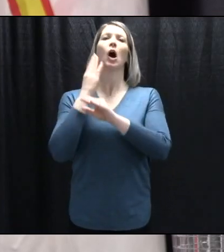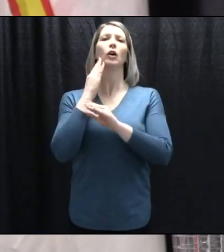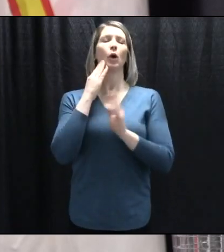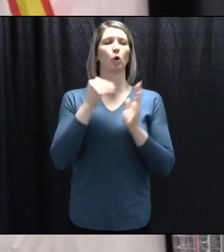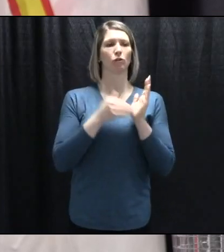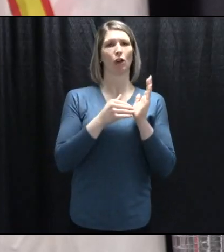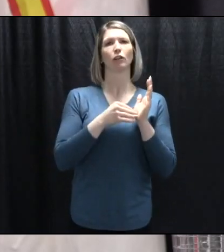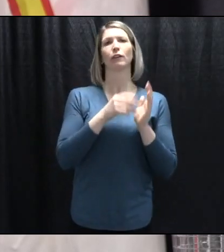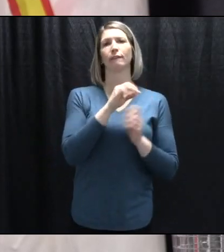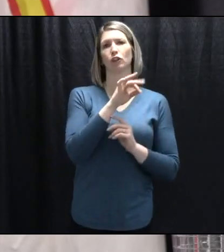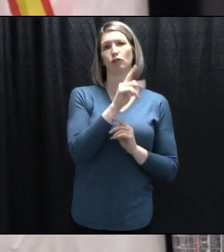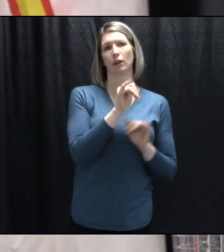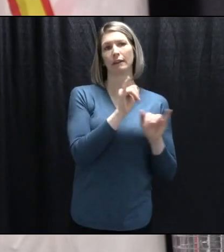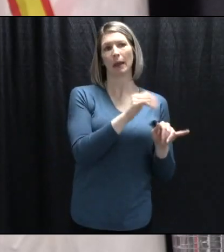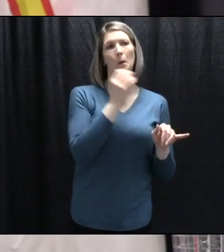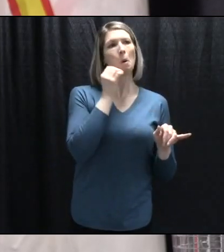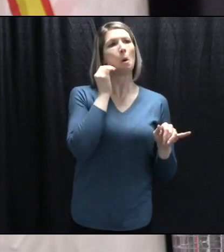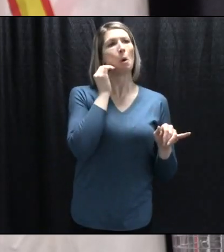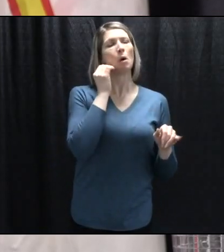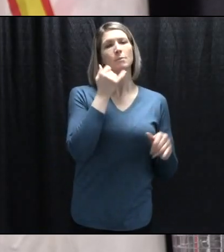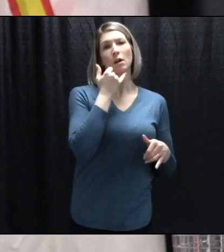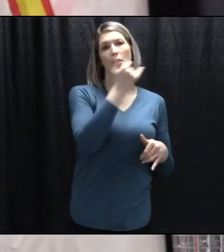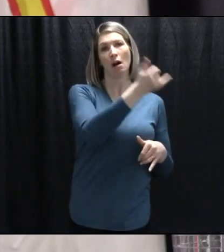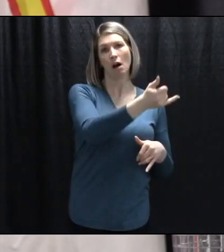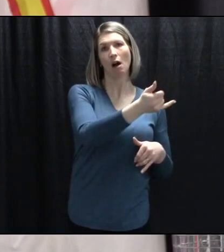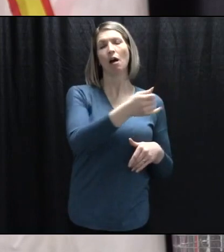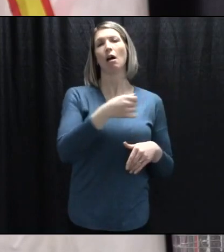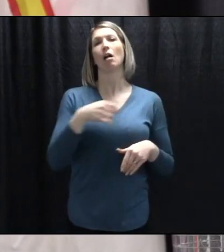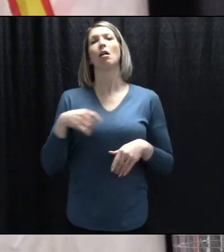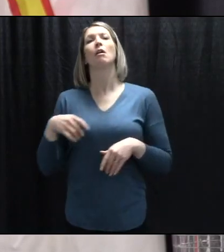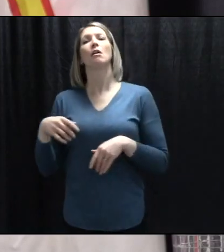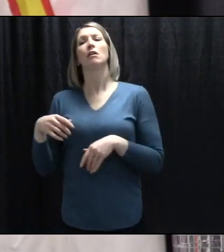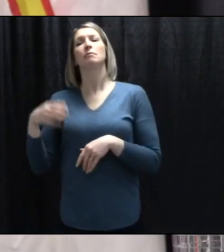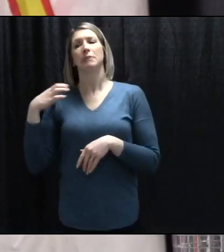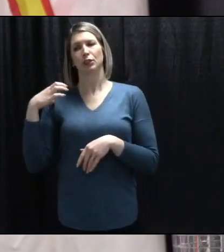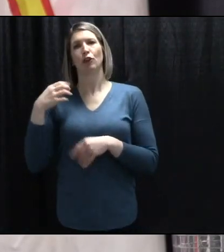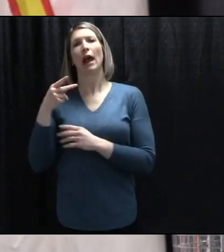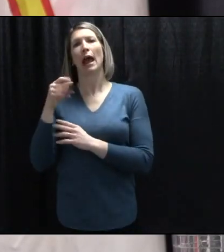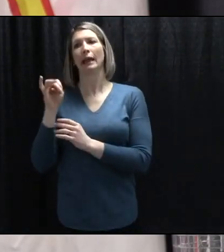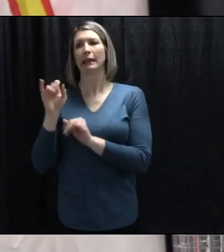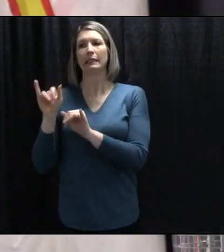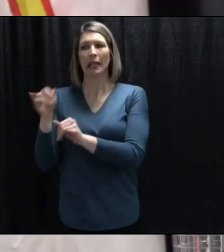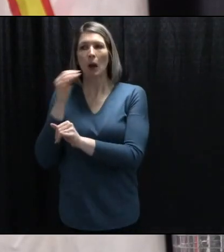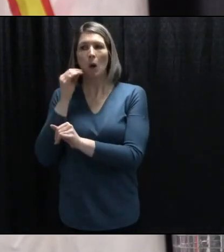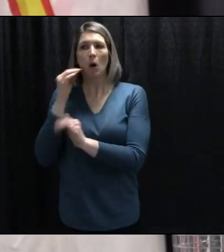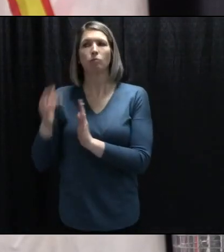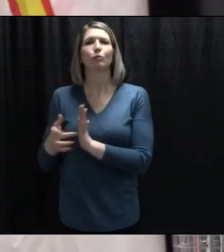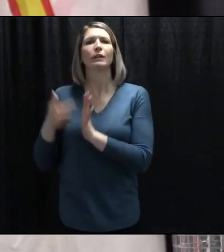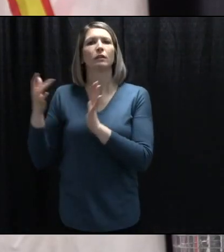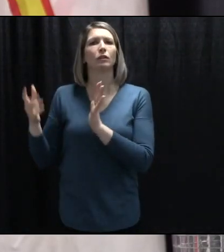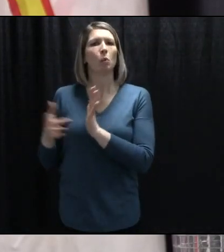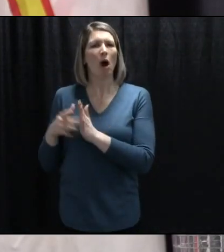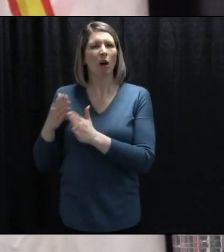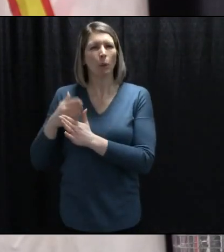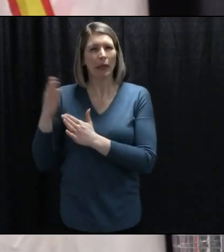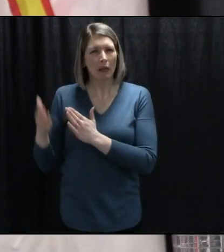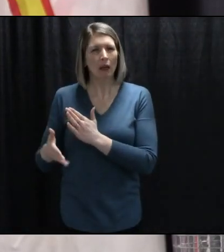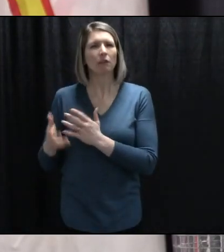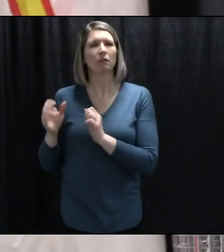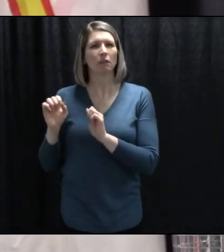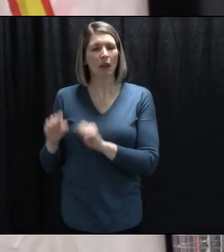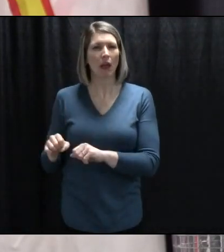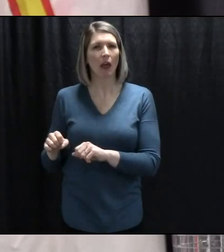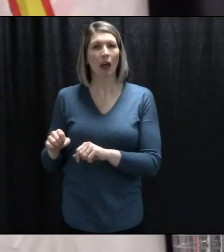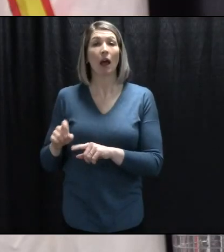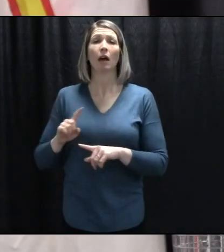Dr. Fitzgerald from time to time. So for me right now, there's still a lot of other things that's going on. With government, of course, this health crisis